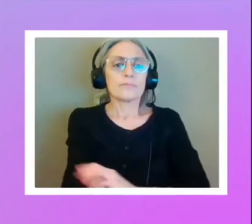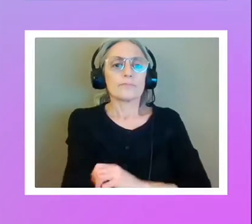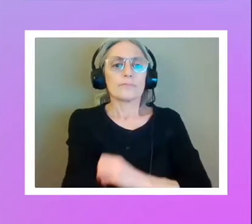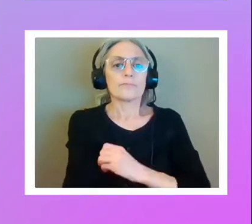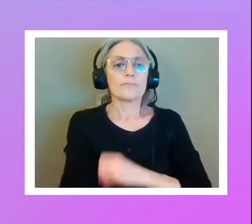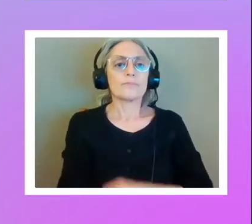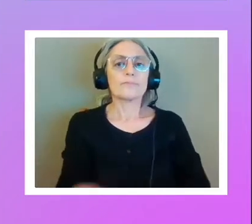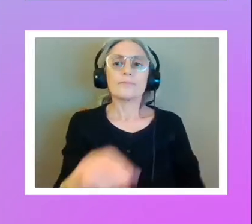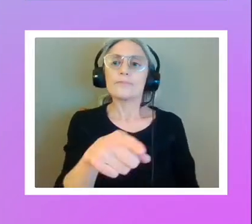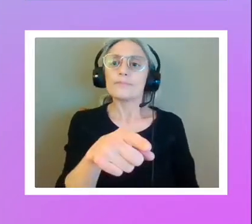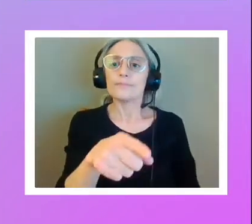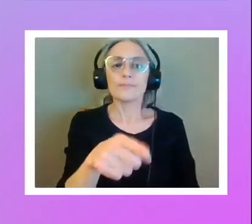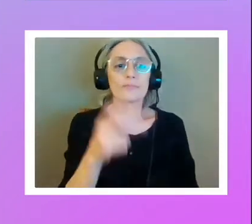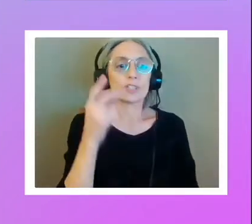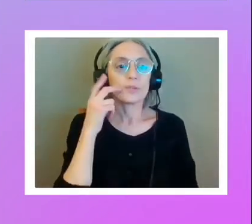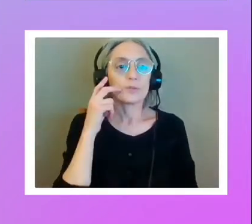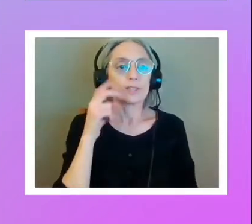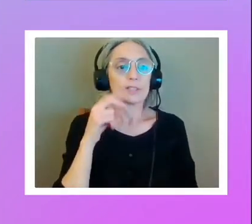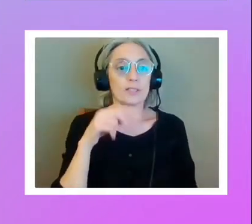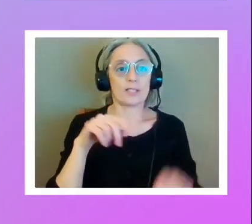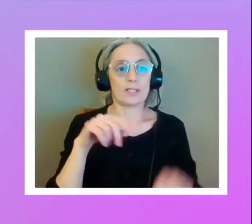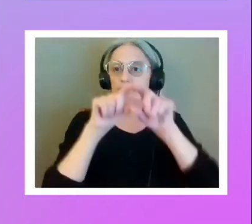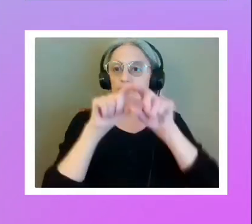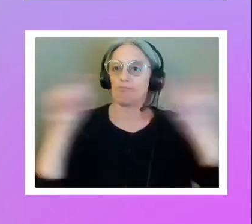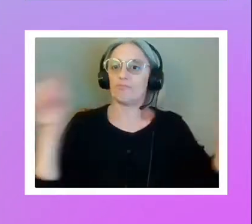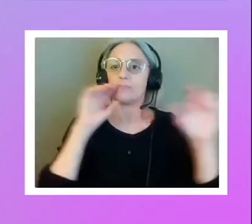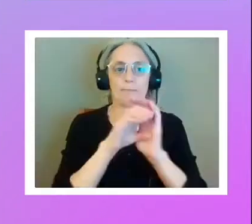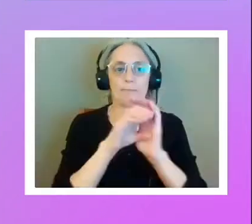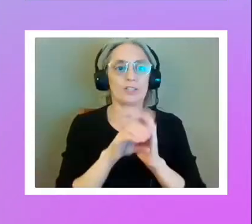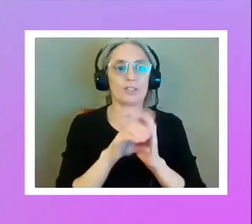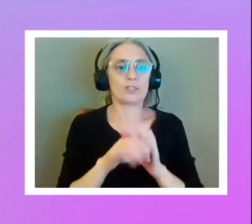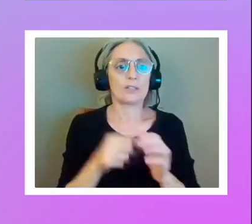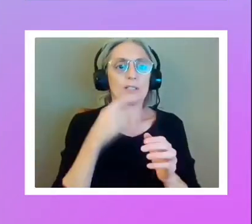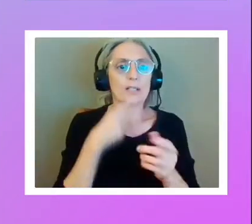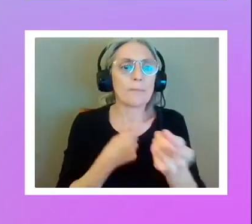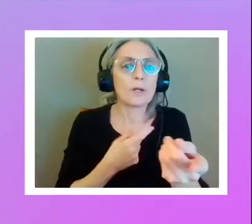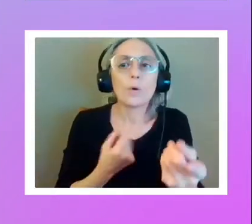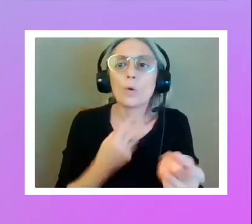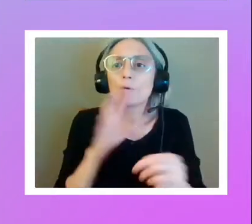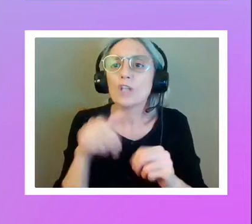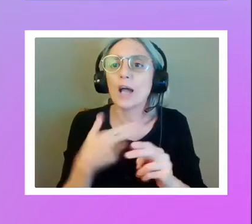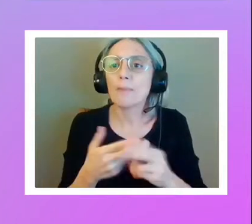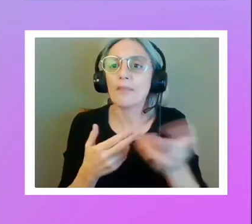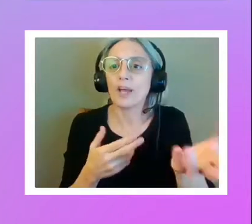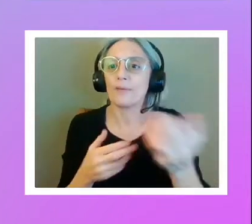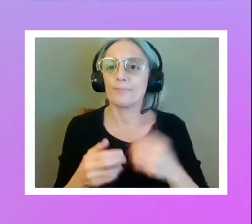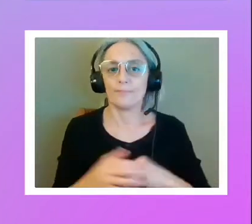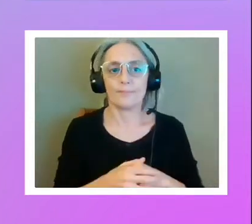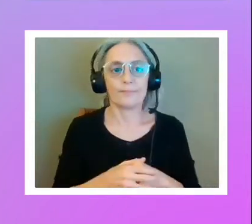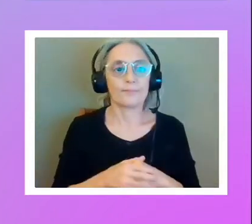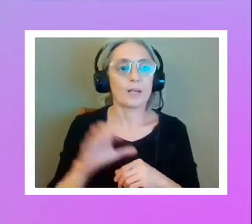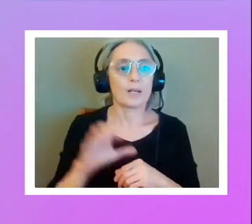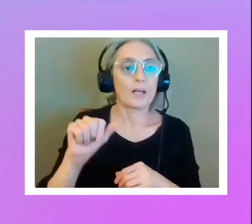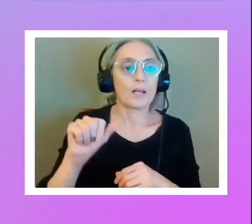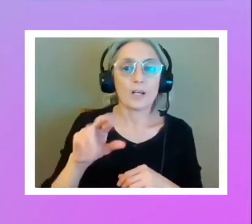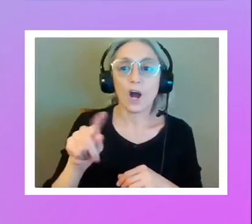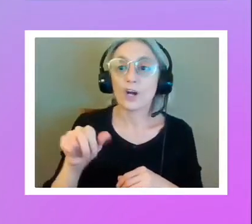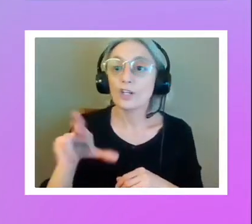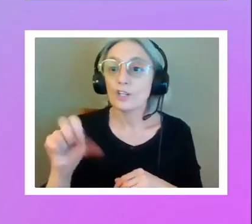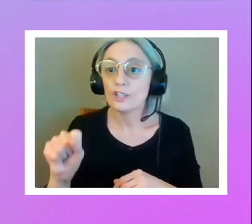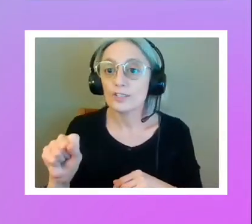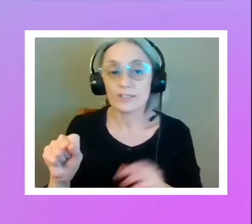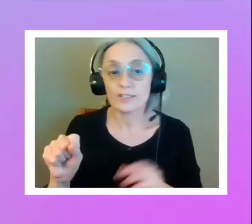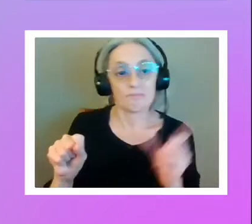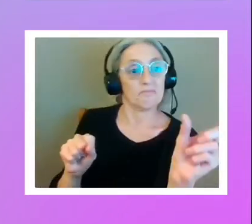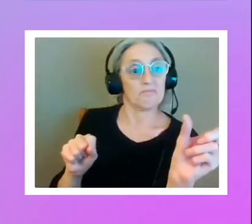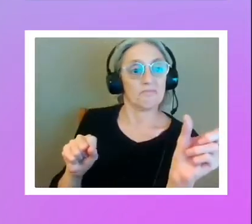this image here above and tell me, what are we talking about? We see that it says Carter's and